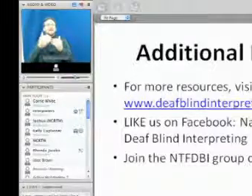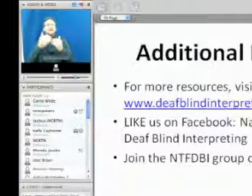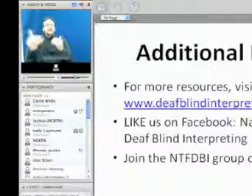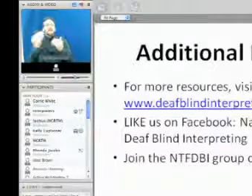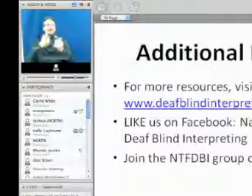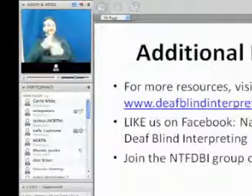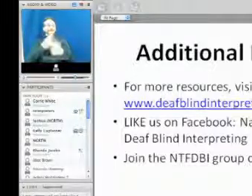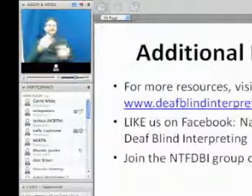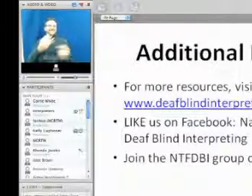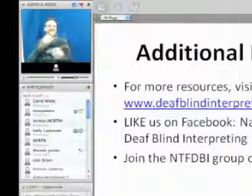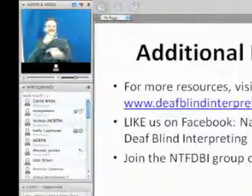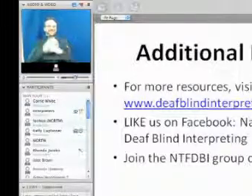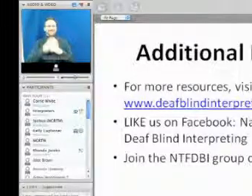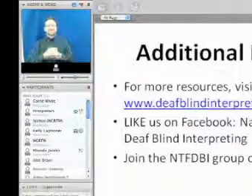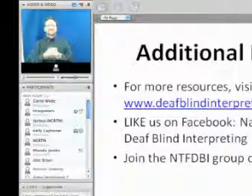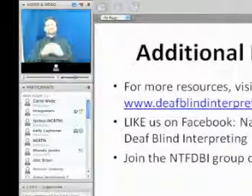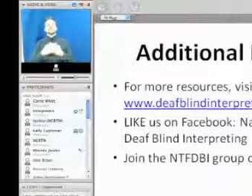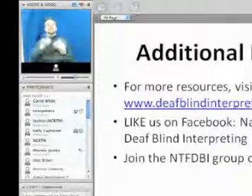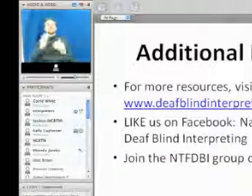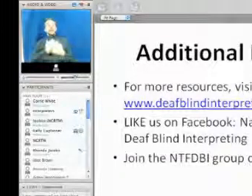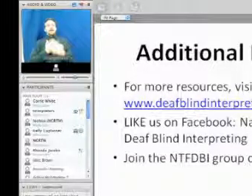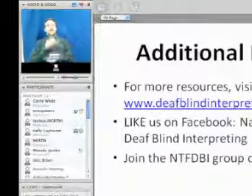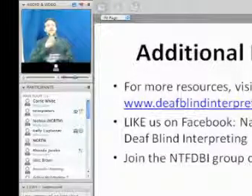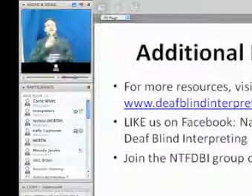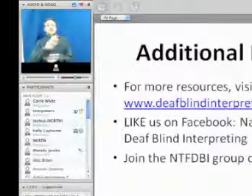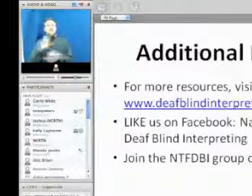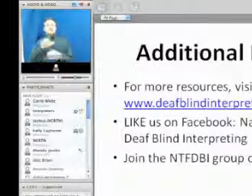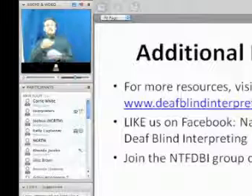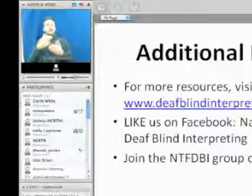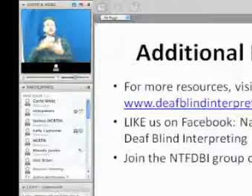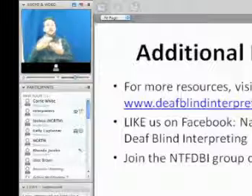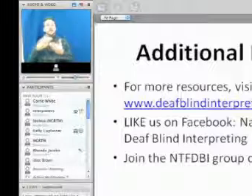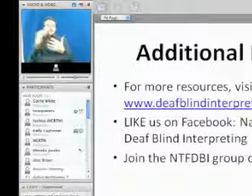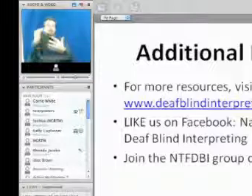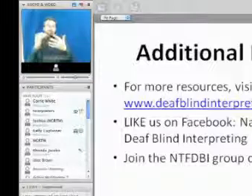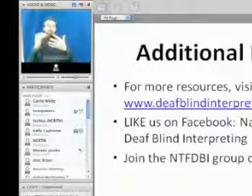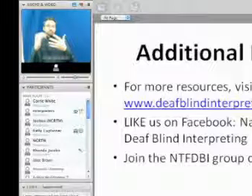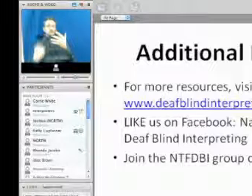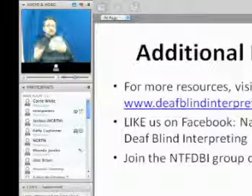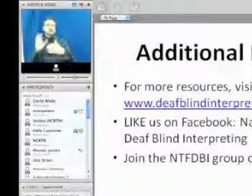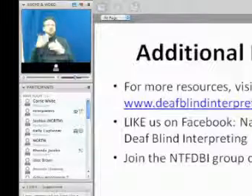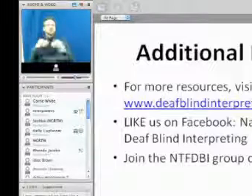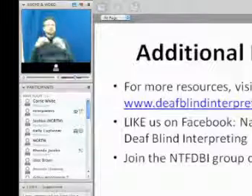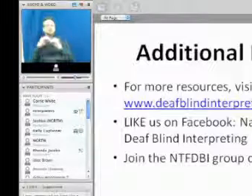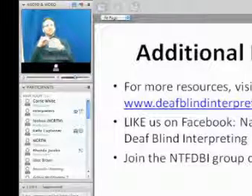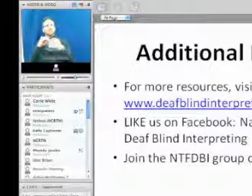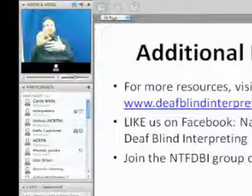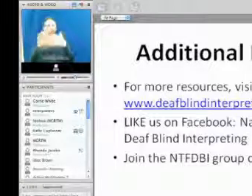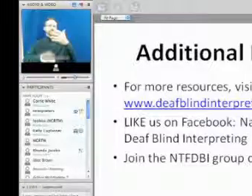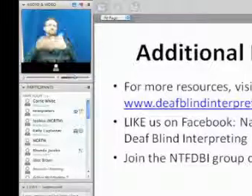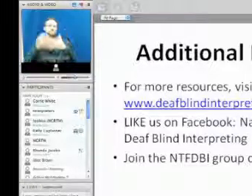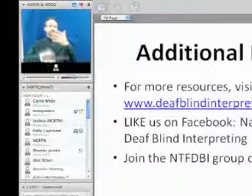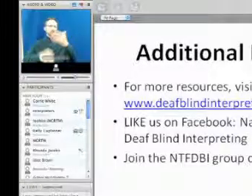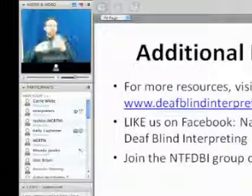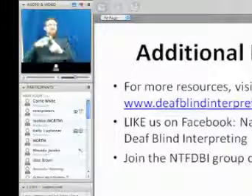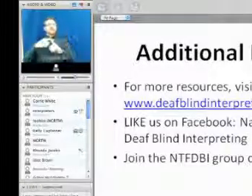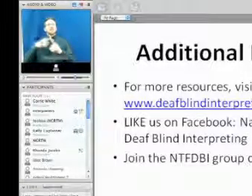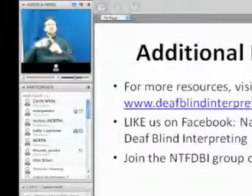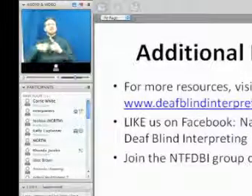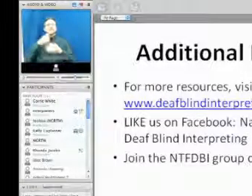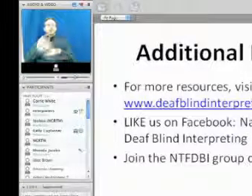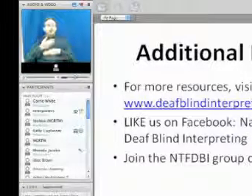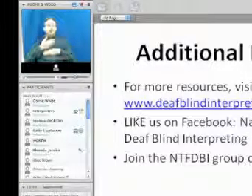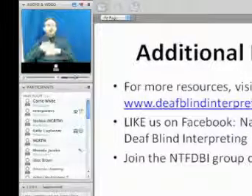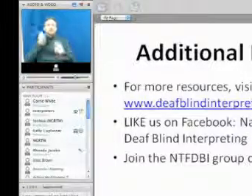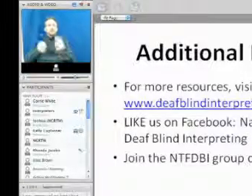Other resources we have on our website, and again, there'll be more, and that will be updated quite a bit once our new website